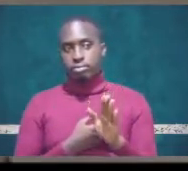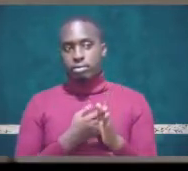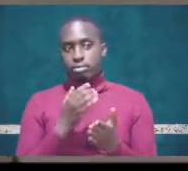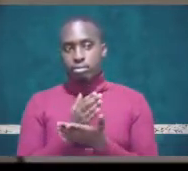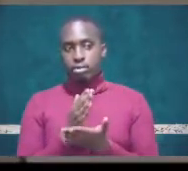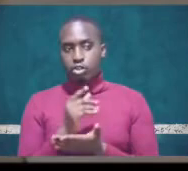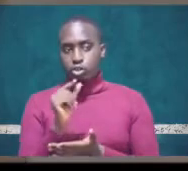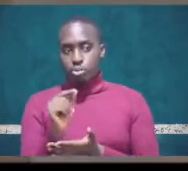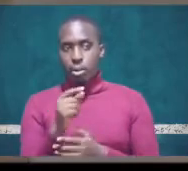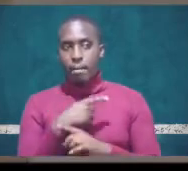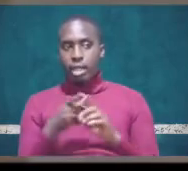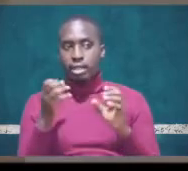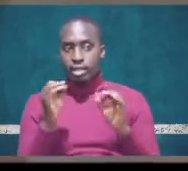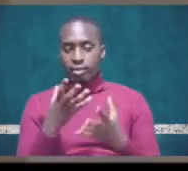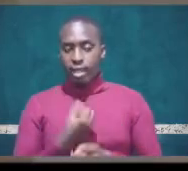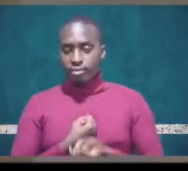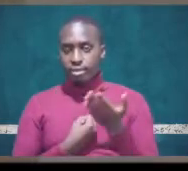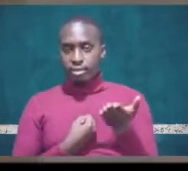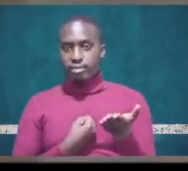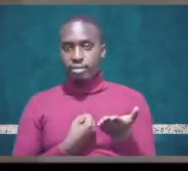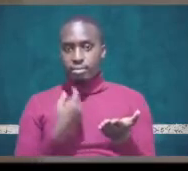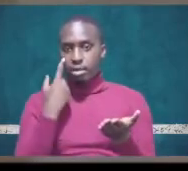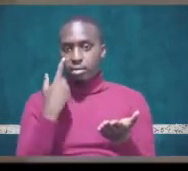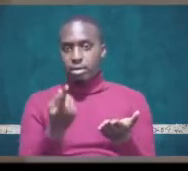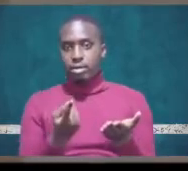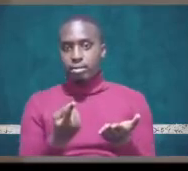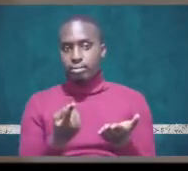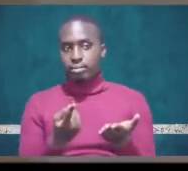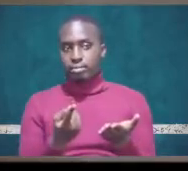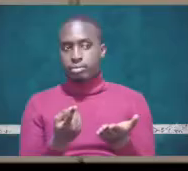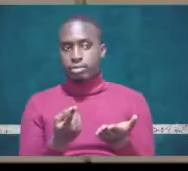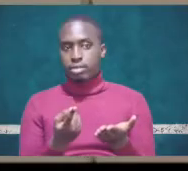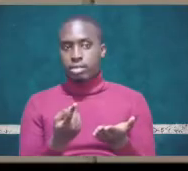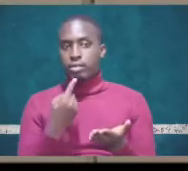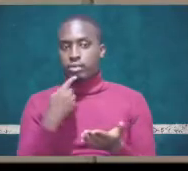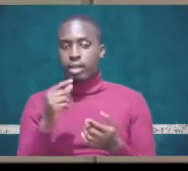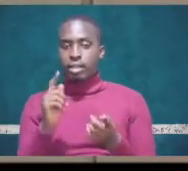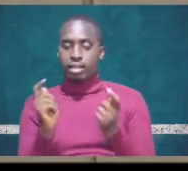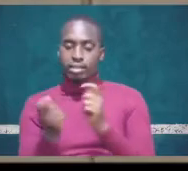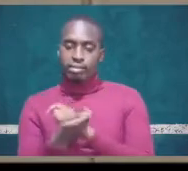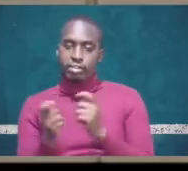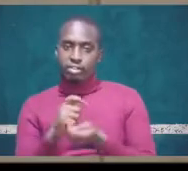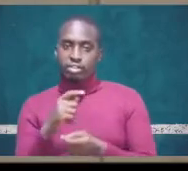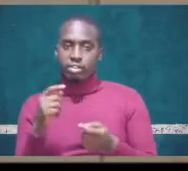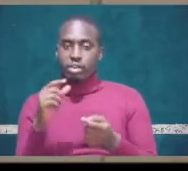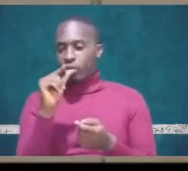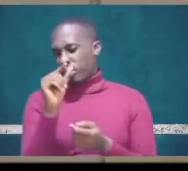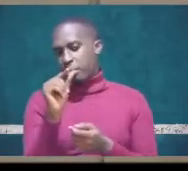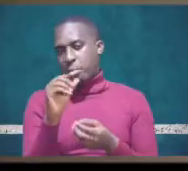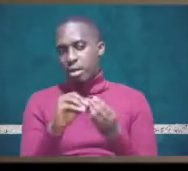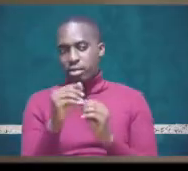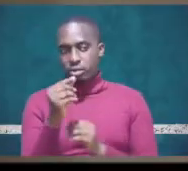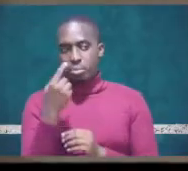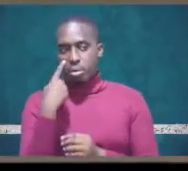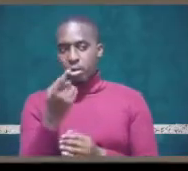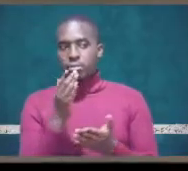just more. But when I have this, you see, the deflection is now changing at a small value. Do